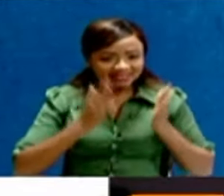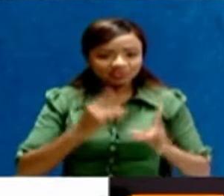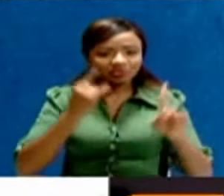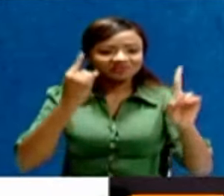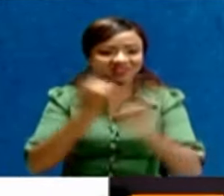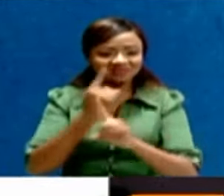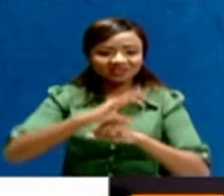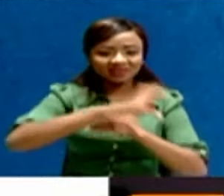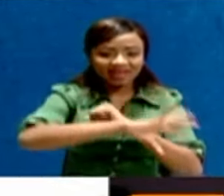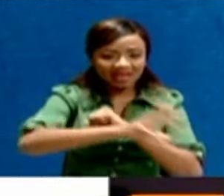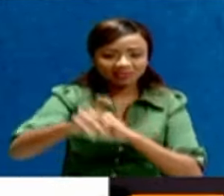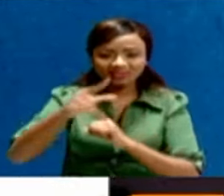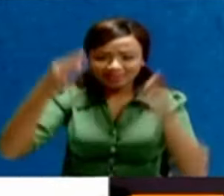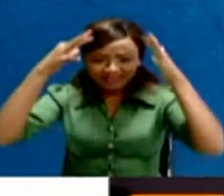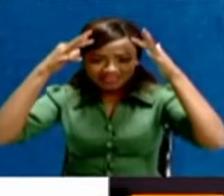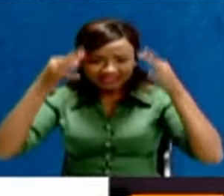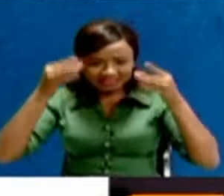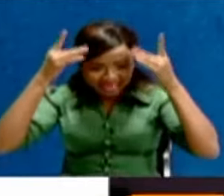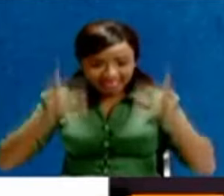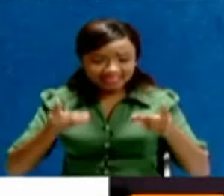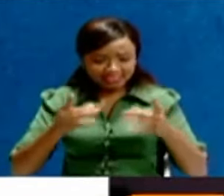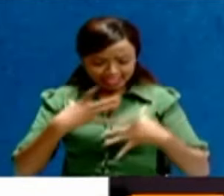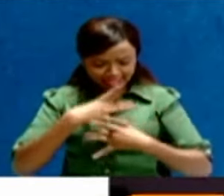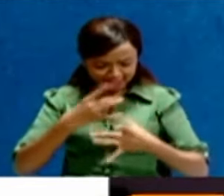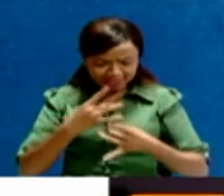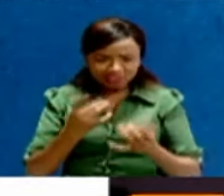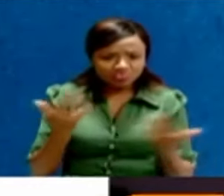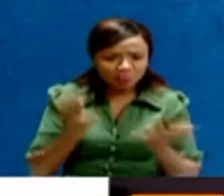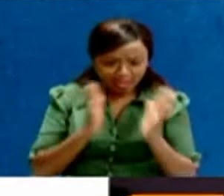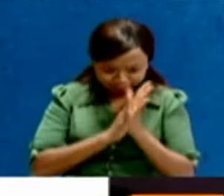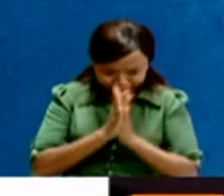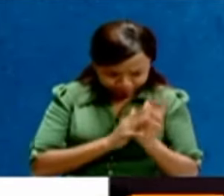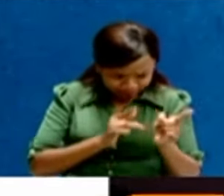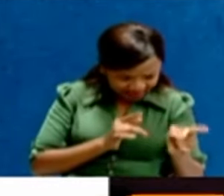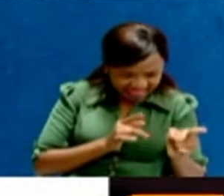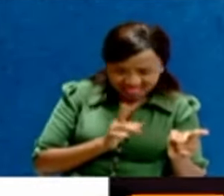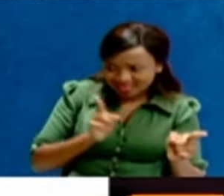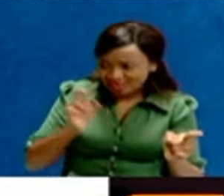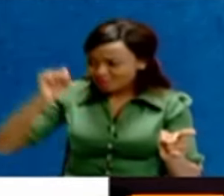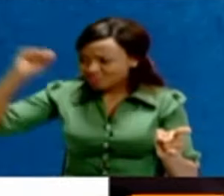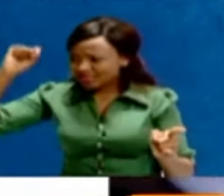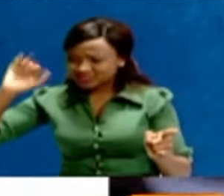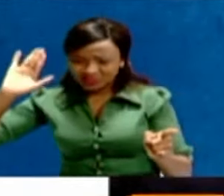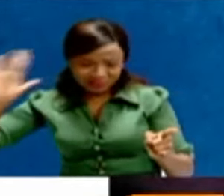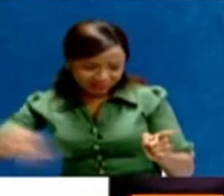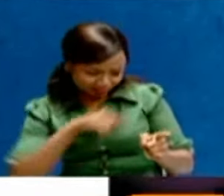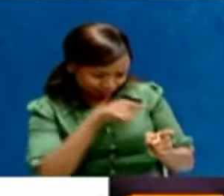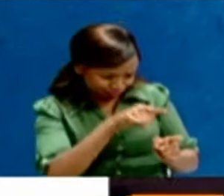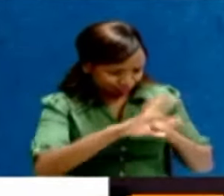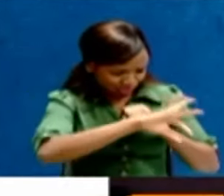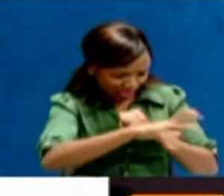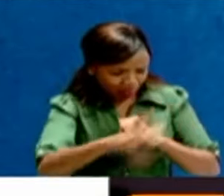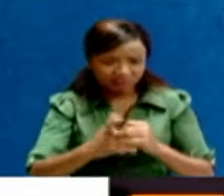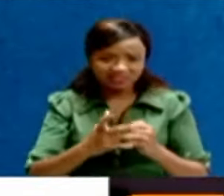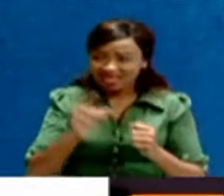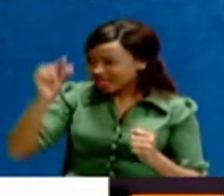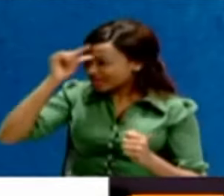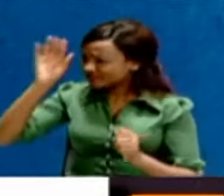that decided that the interest of the counties is more important than the interest of a political affiliation or a position of the